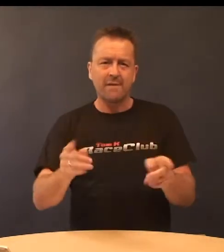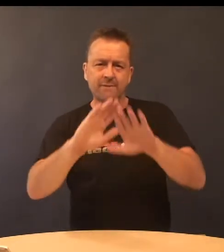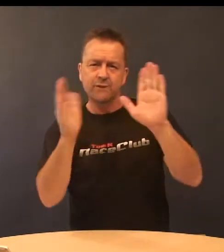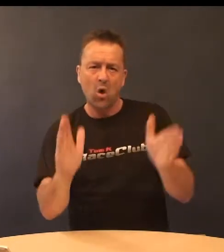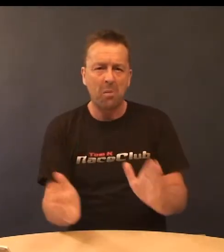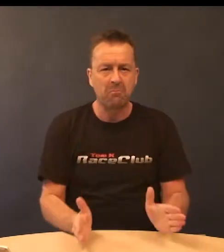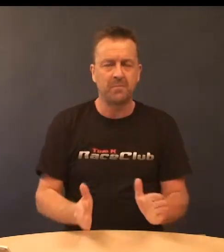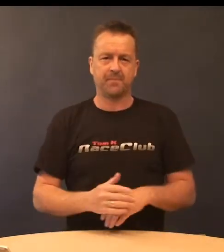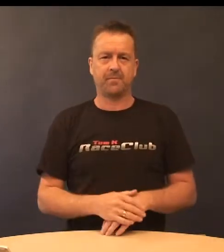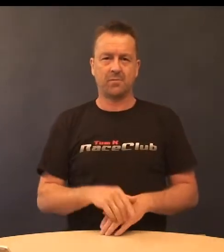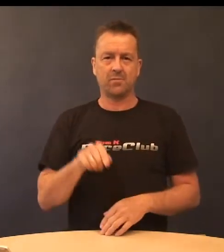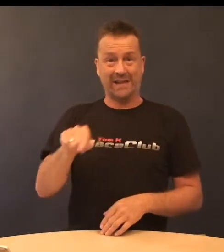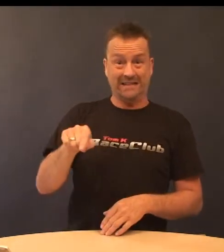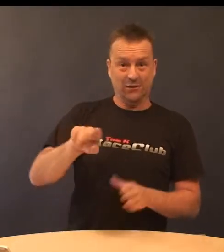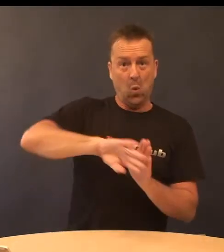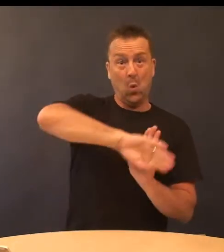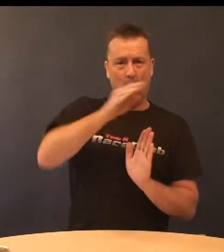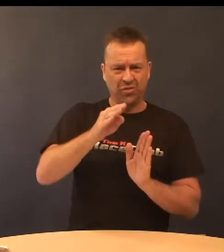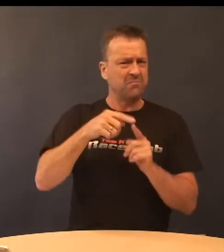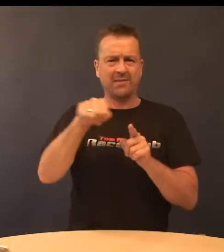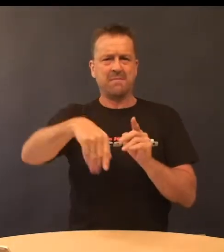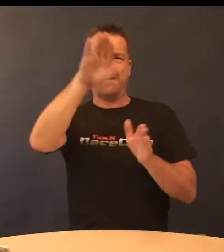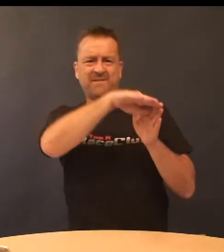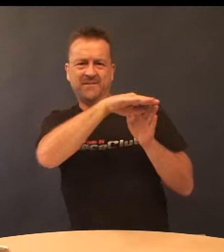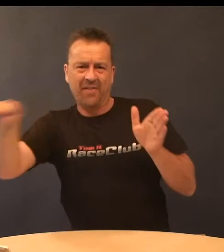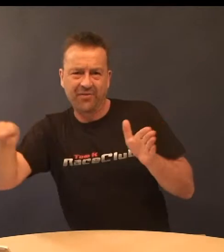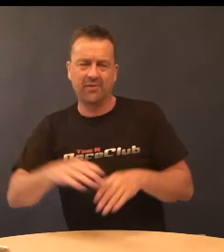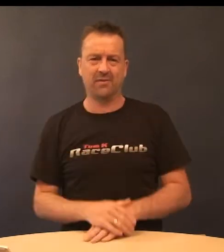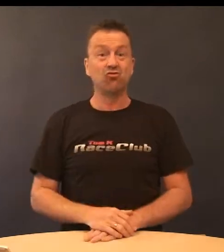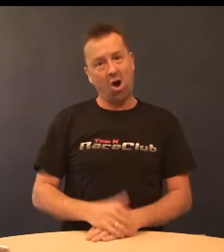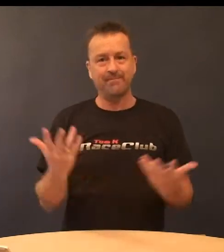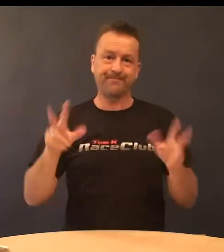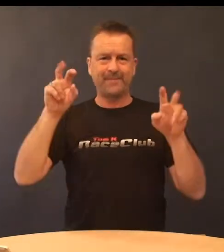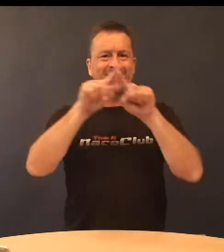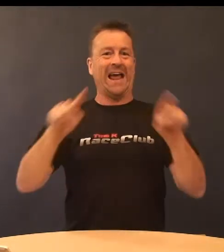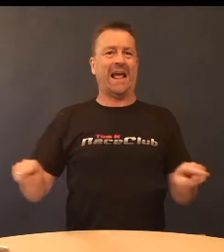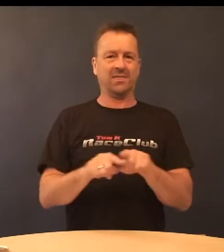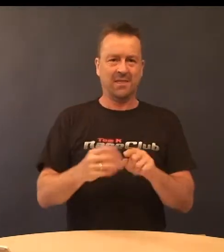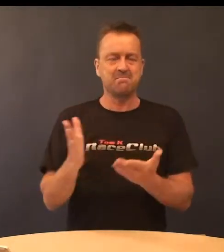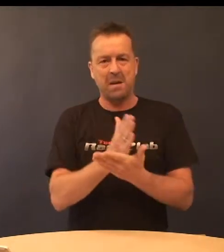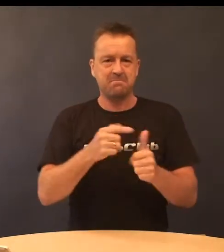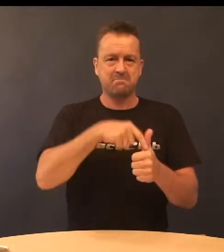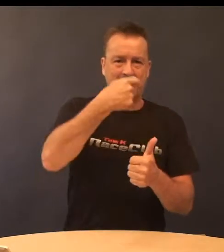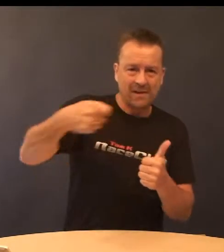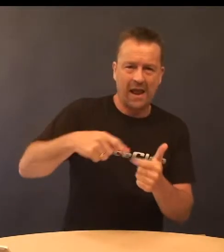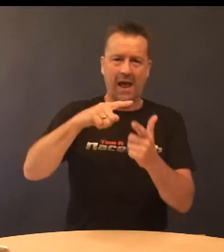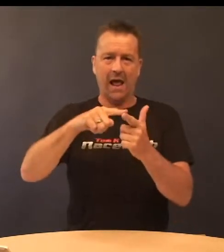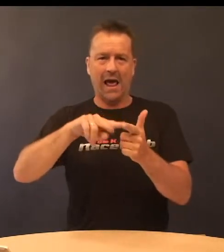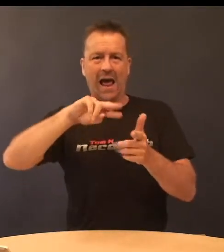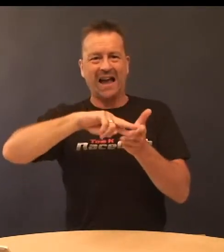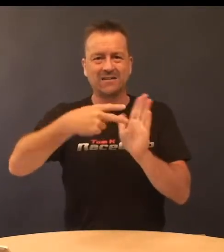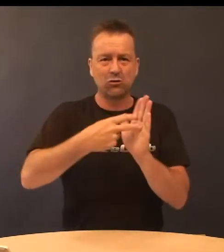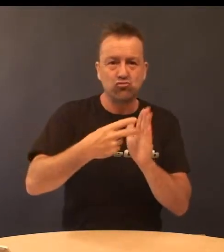of the tyre. On this side it's round, but here it's more or less flat. So this triangle between